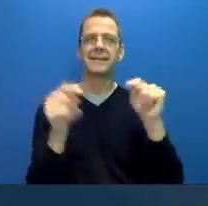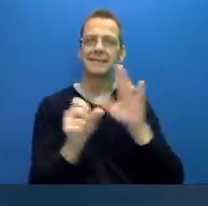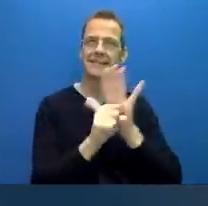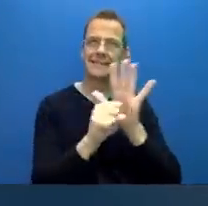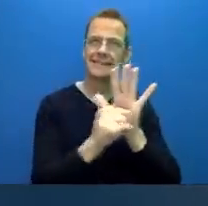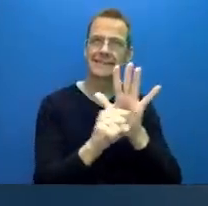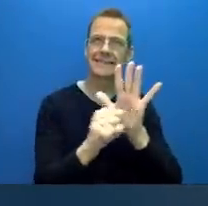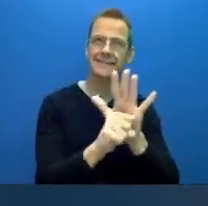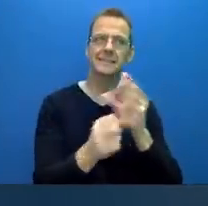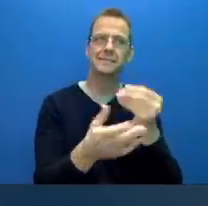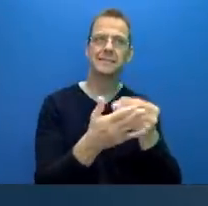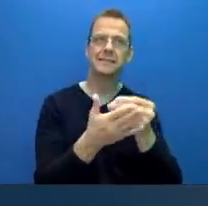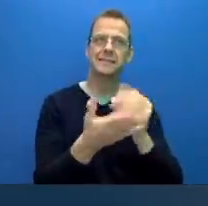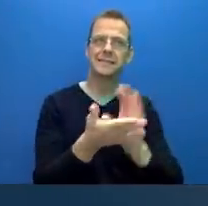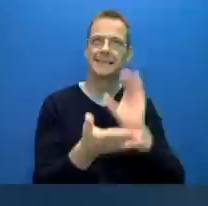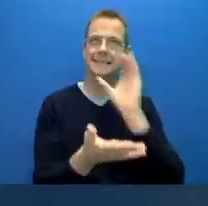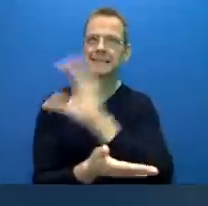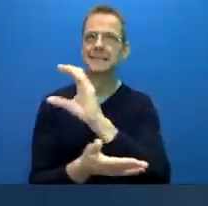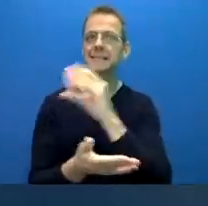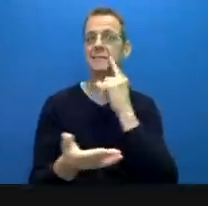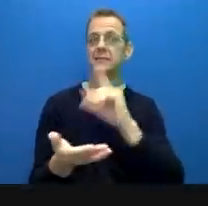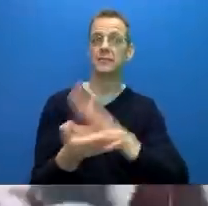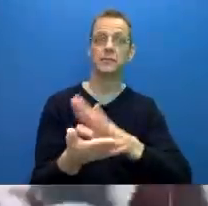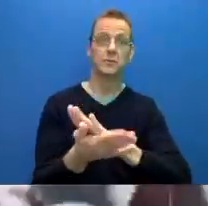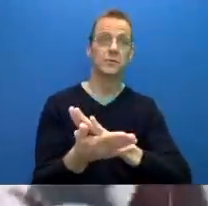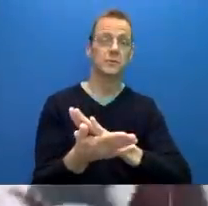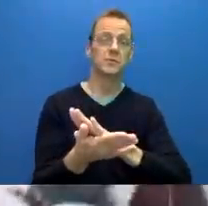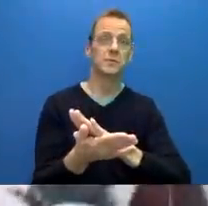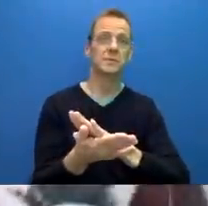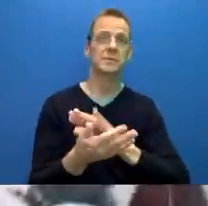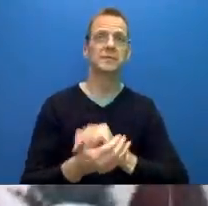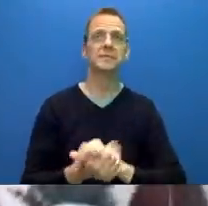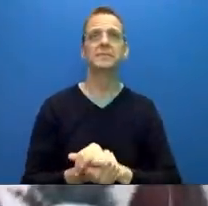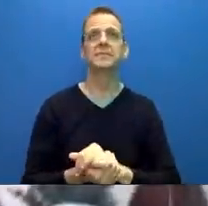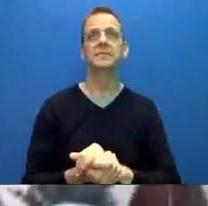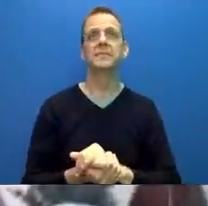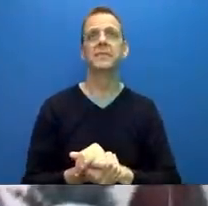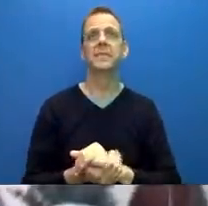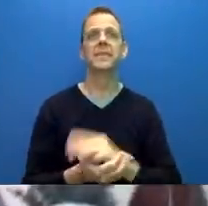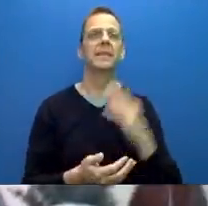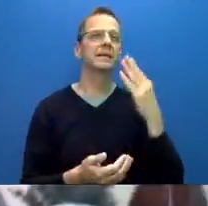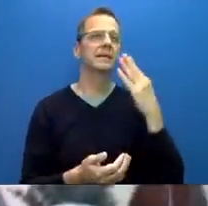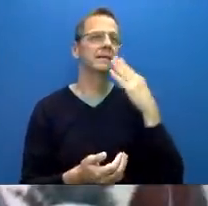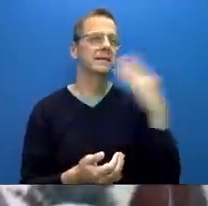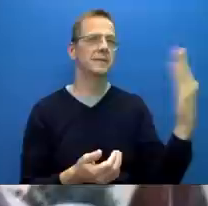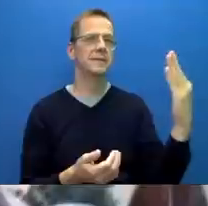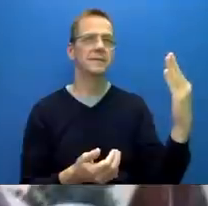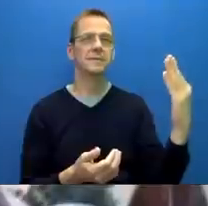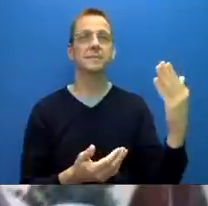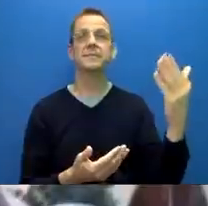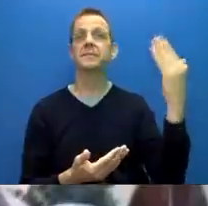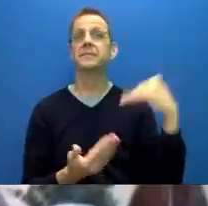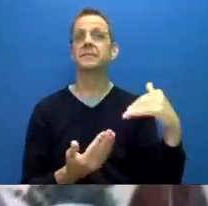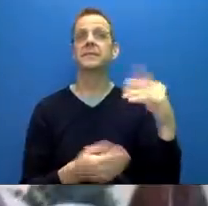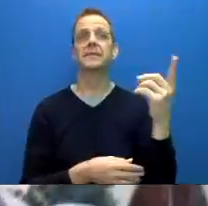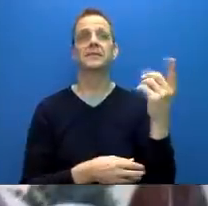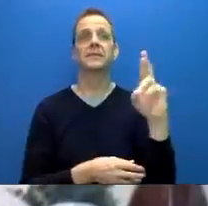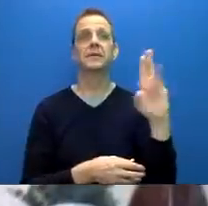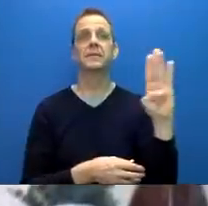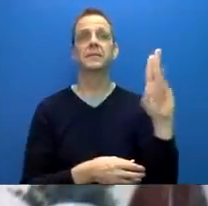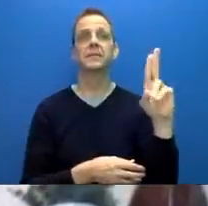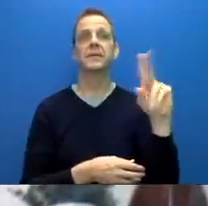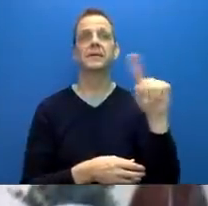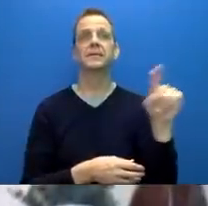the conversation as we talk about ways that we can support our tiny humans. Hi, Dr. Bezenko, how's it going? I'm good, thank